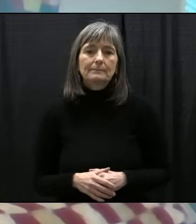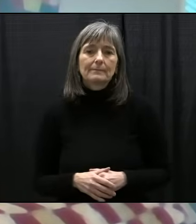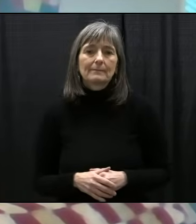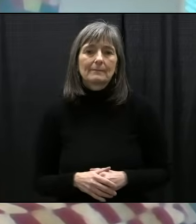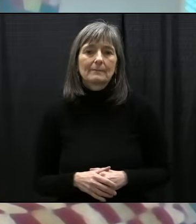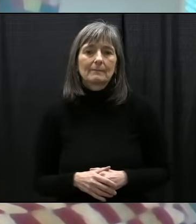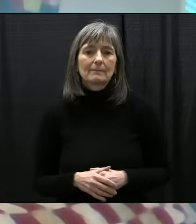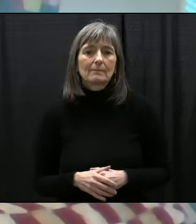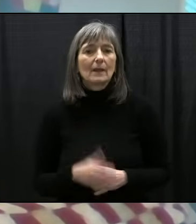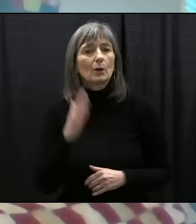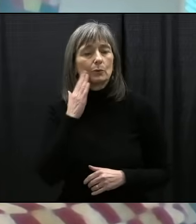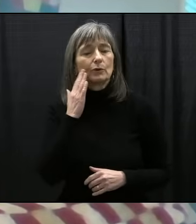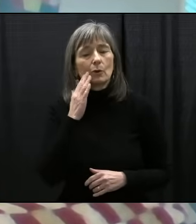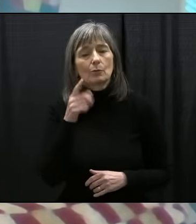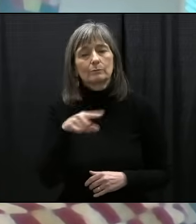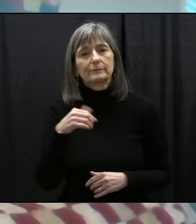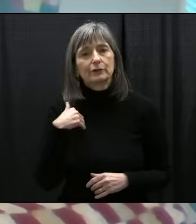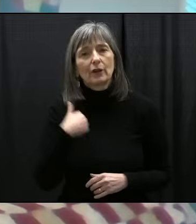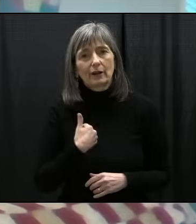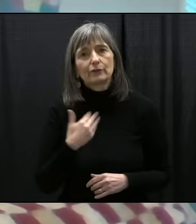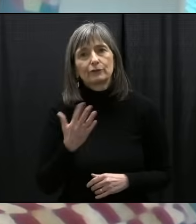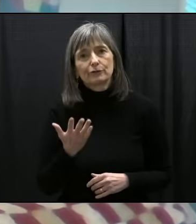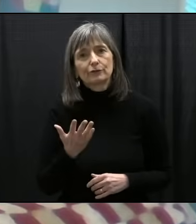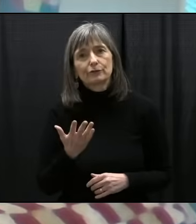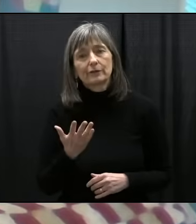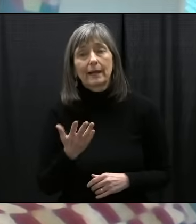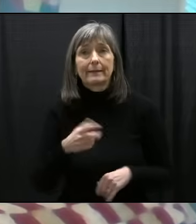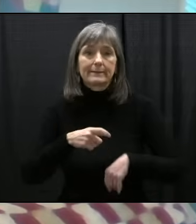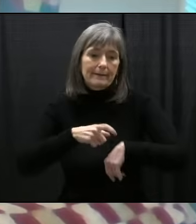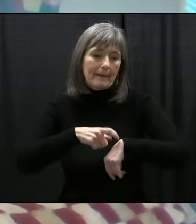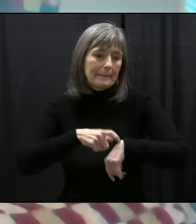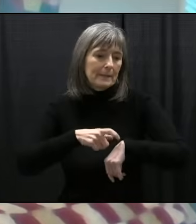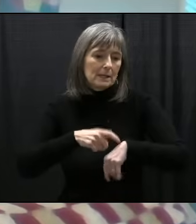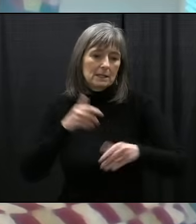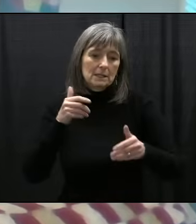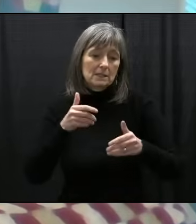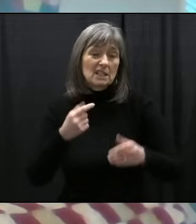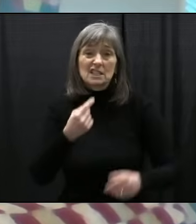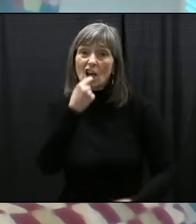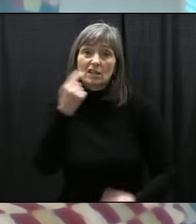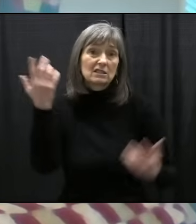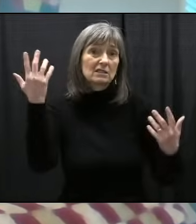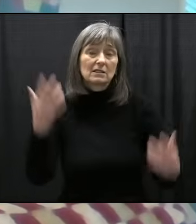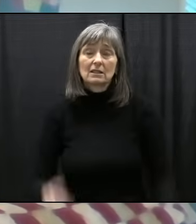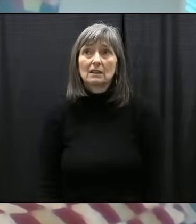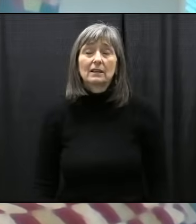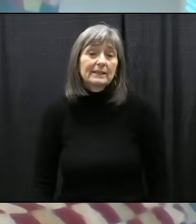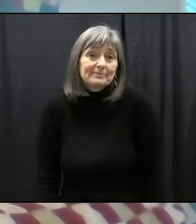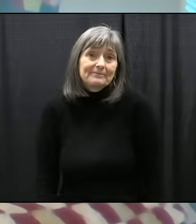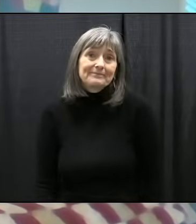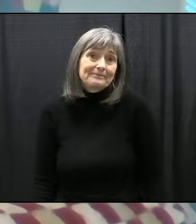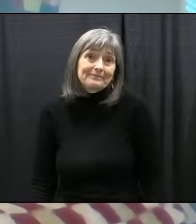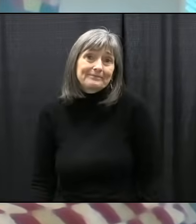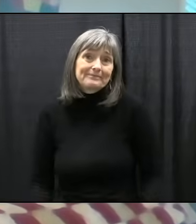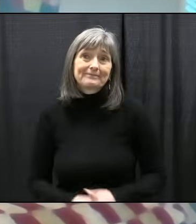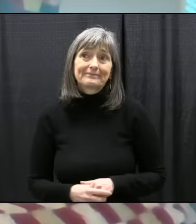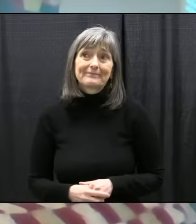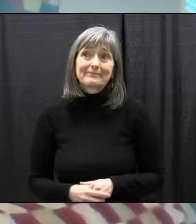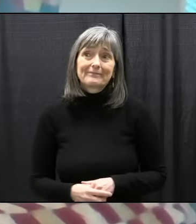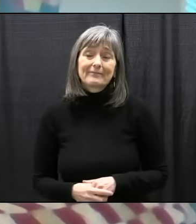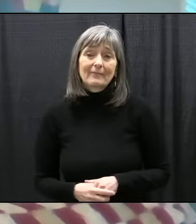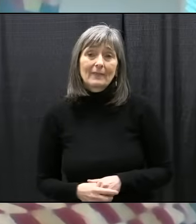we understand that people are tired, and the timing just sucks. There's no other way to say it. But